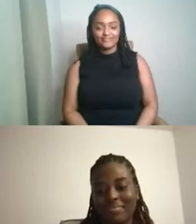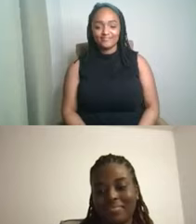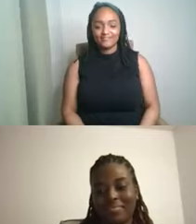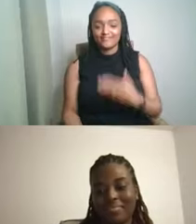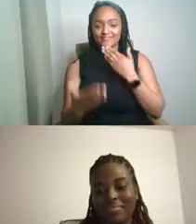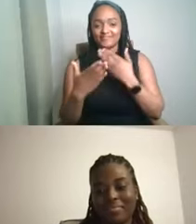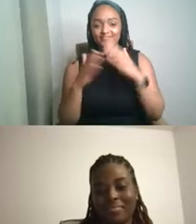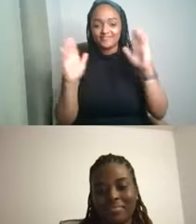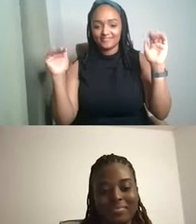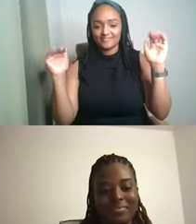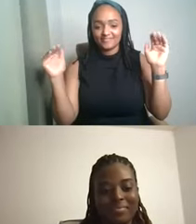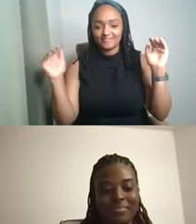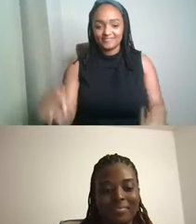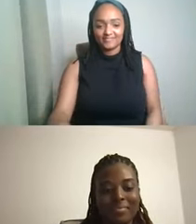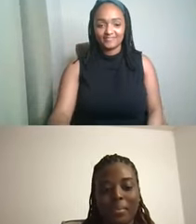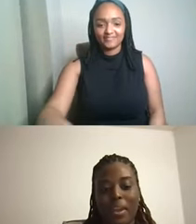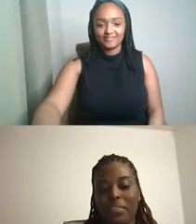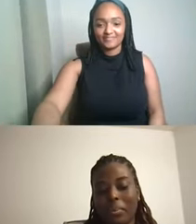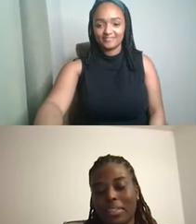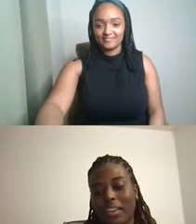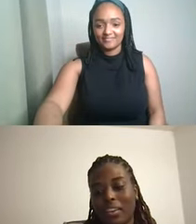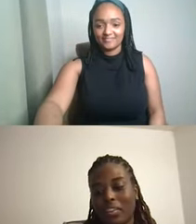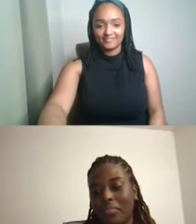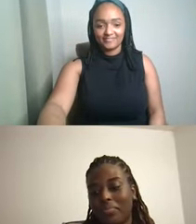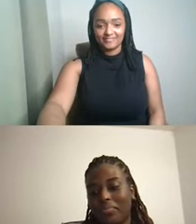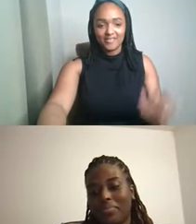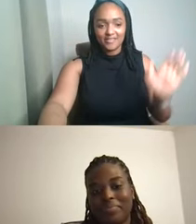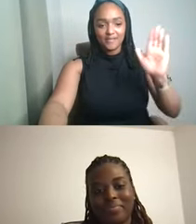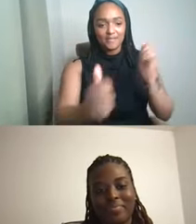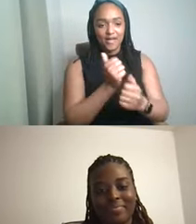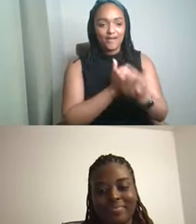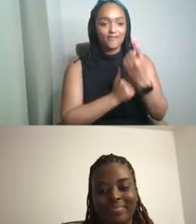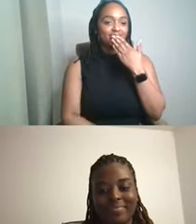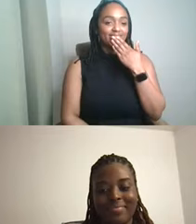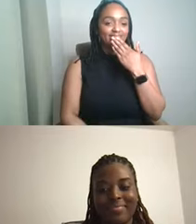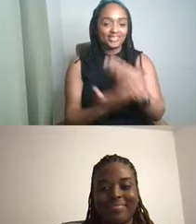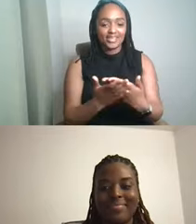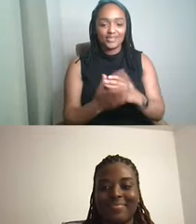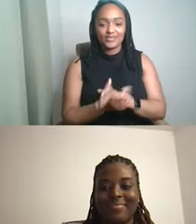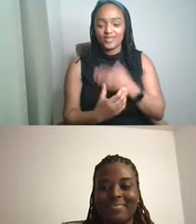Thank you. Thank you. Bye, everyone. Thank you. Thanks, all.